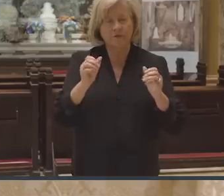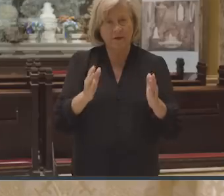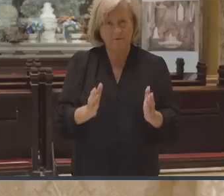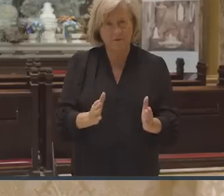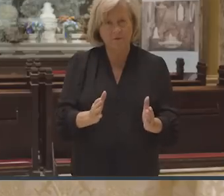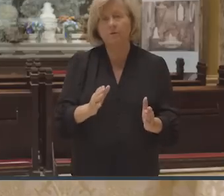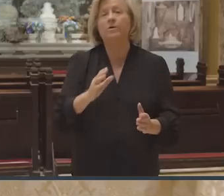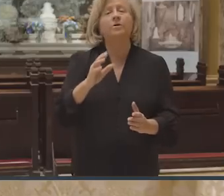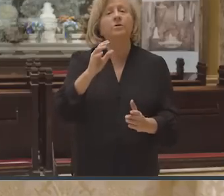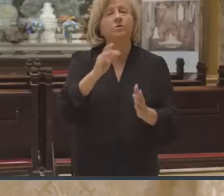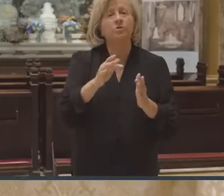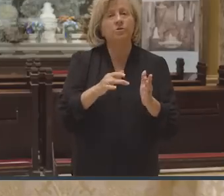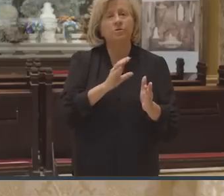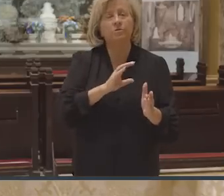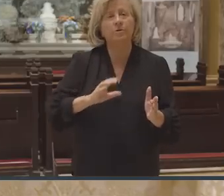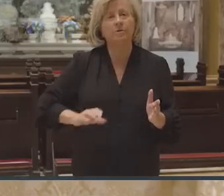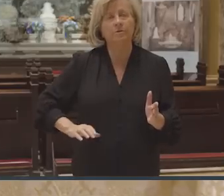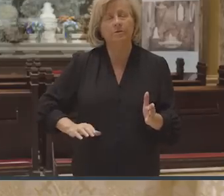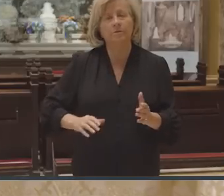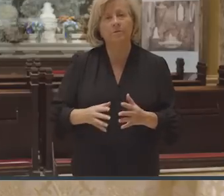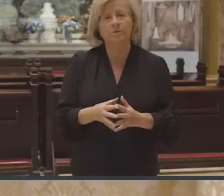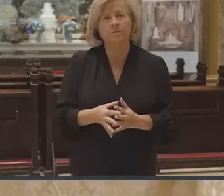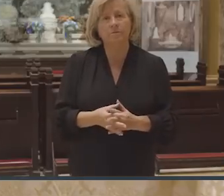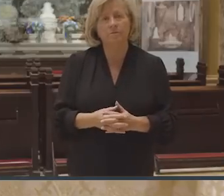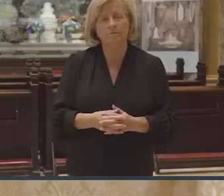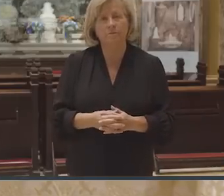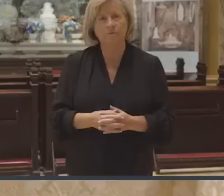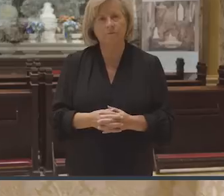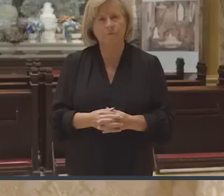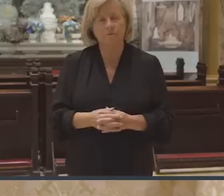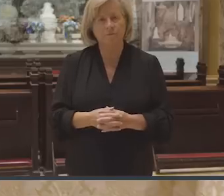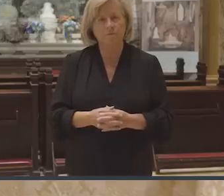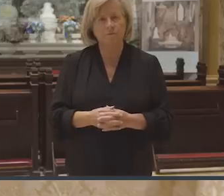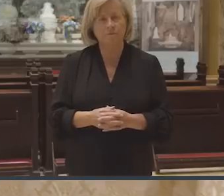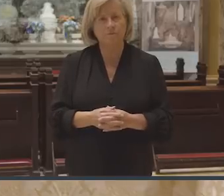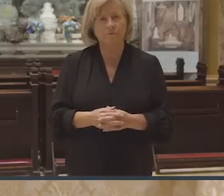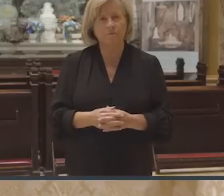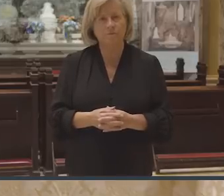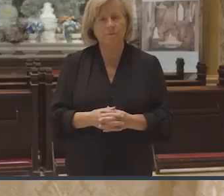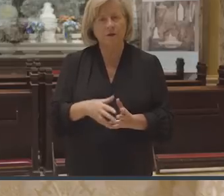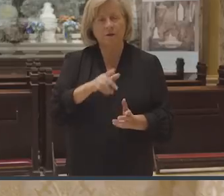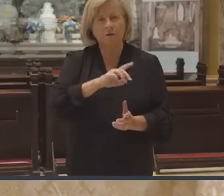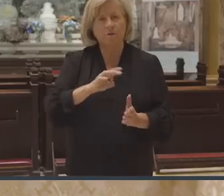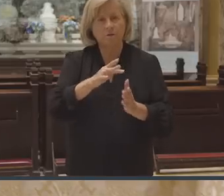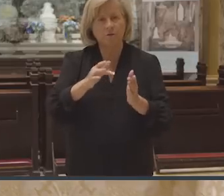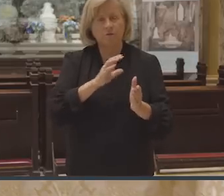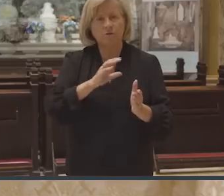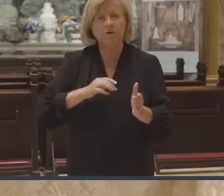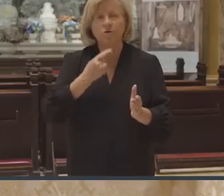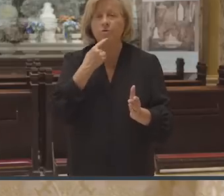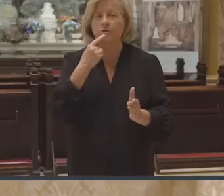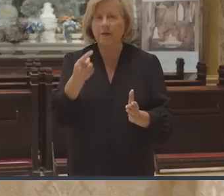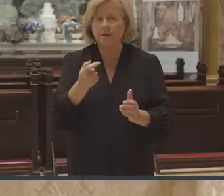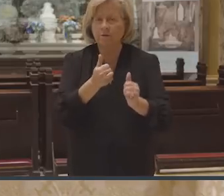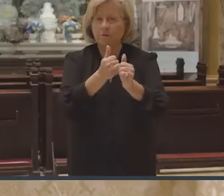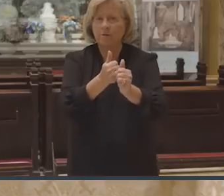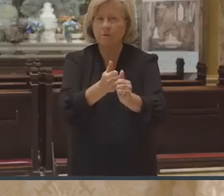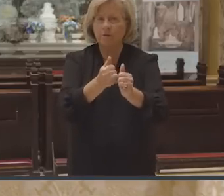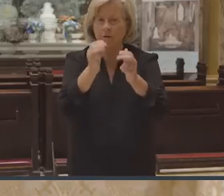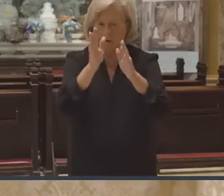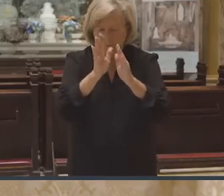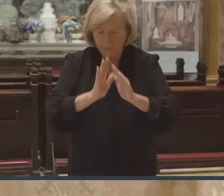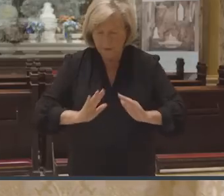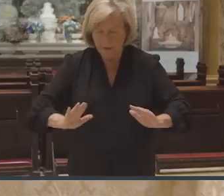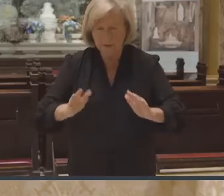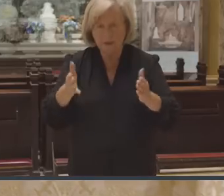Jesus Christ. For the kingdom, the power, and the glory are yours, now and forever. Lord Jesus Christ, who said to your apostles, peace I